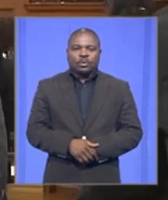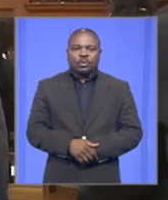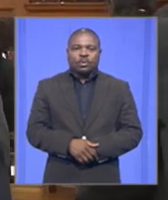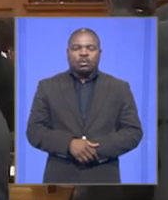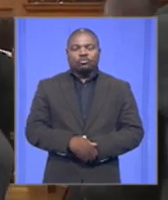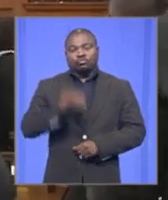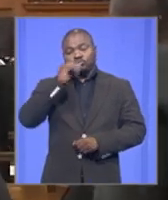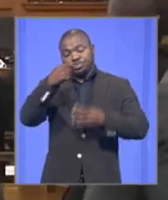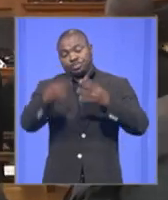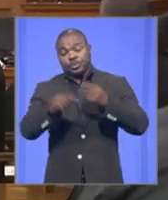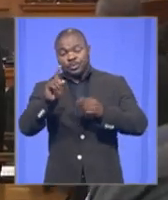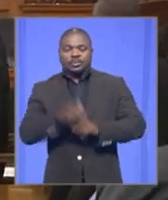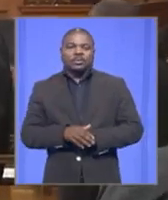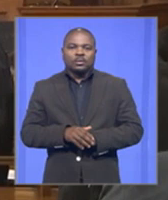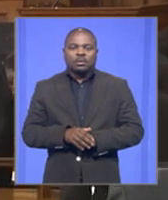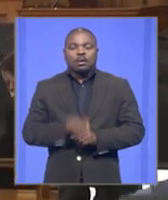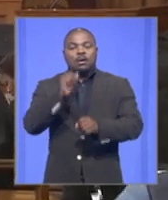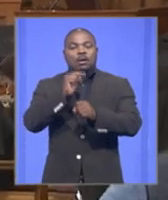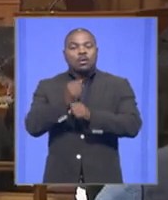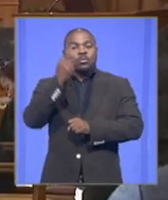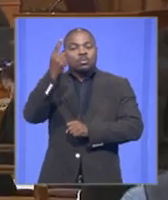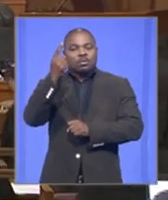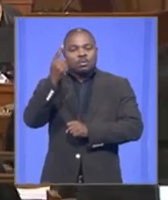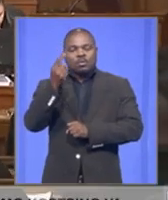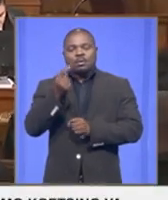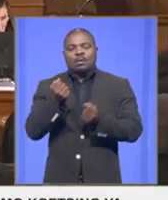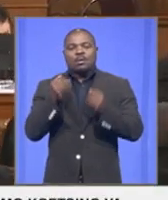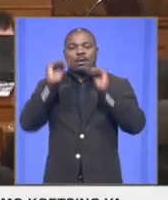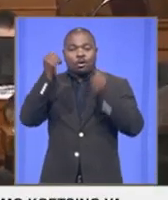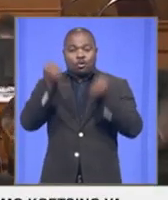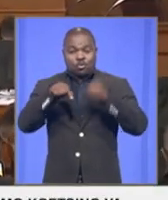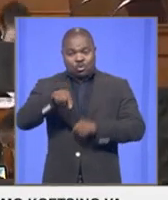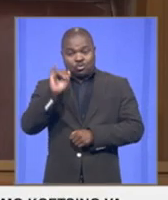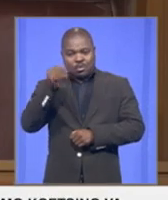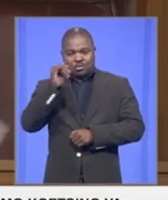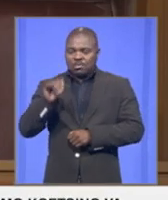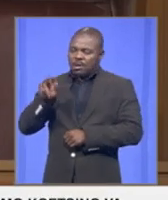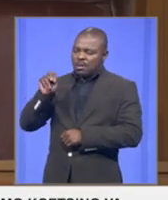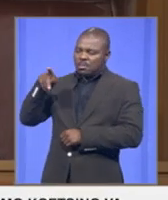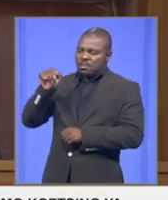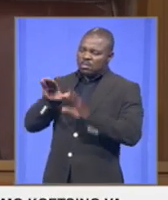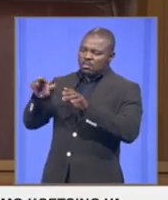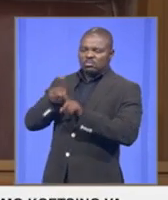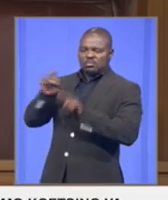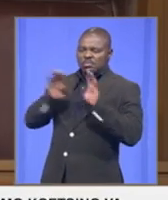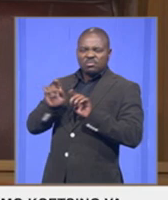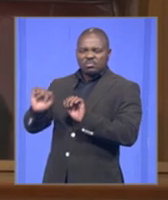Mo kgasong e re utlwa fa kgotlatshekelo ya Gauteng mono Johannesburg e botsoloditse maitsholo a NPA.